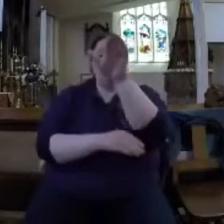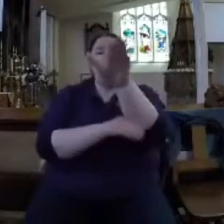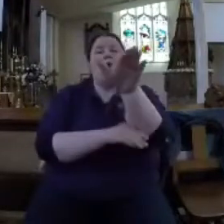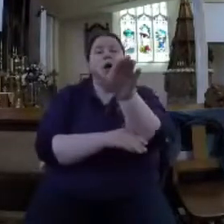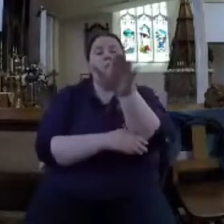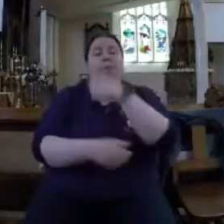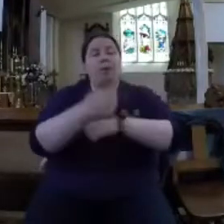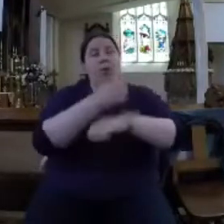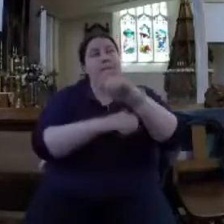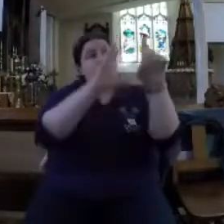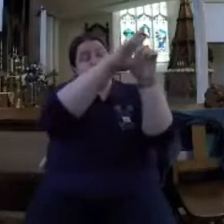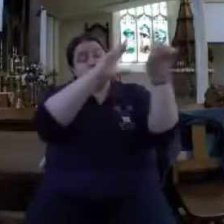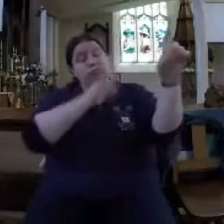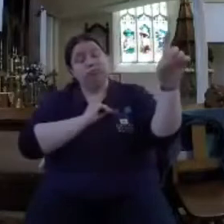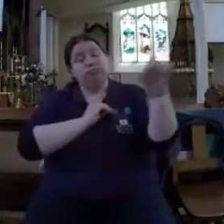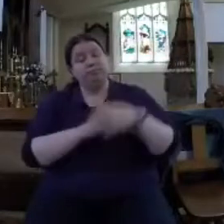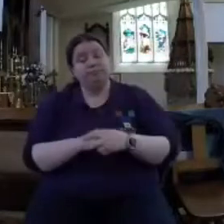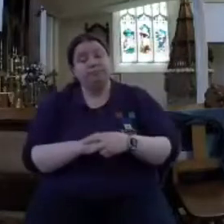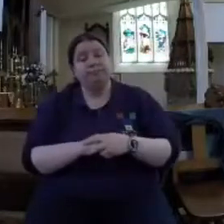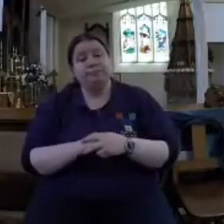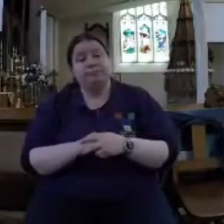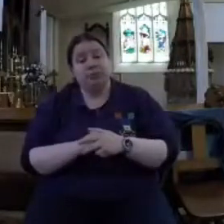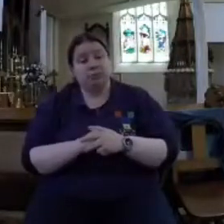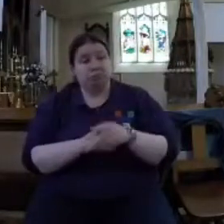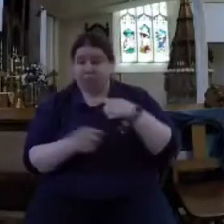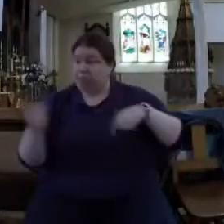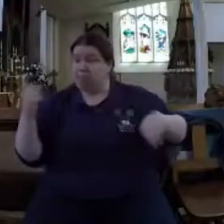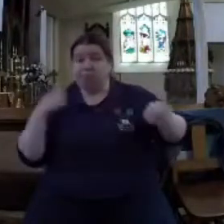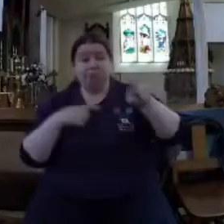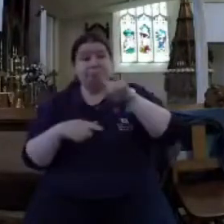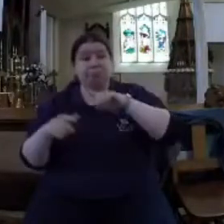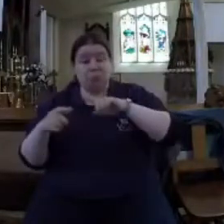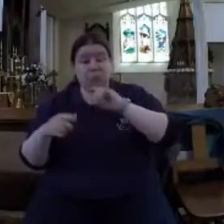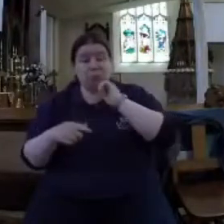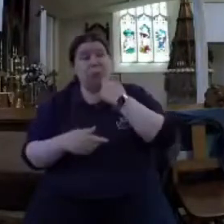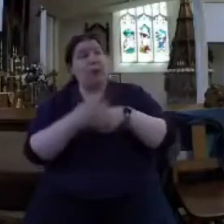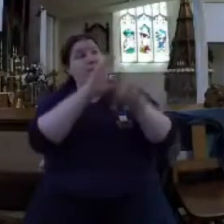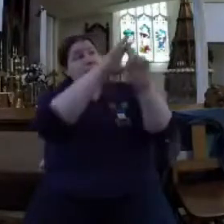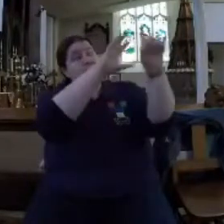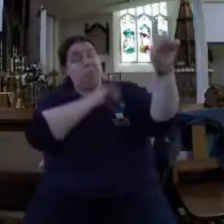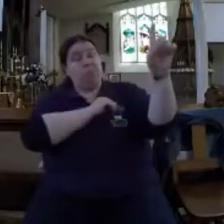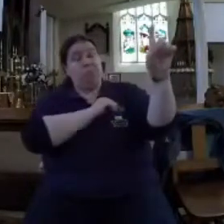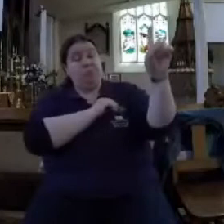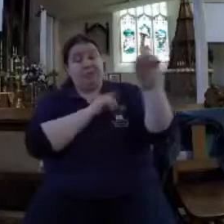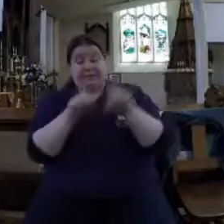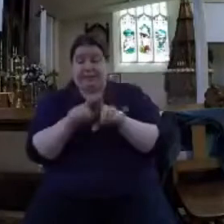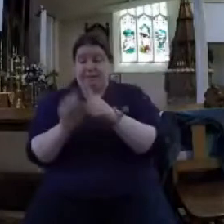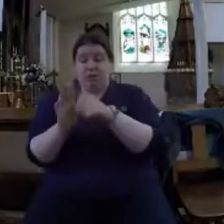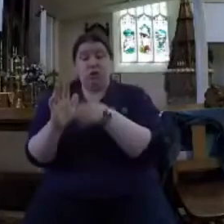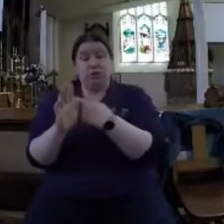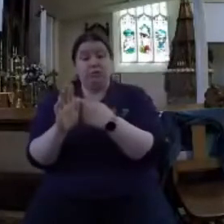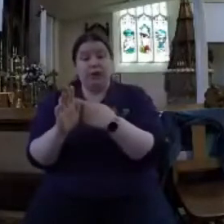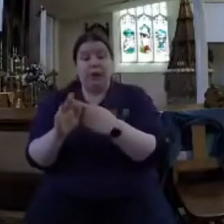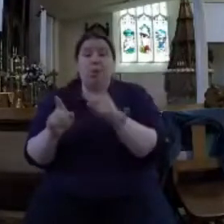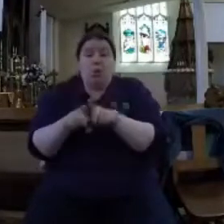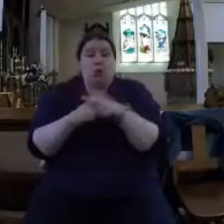image of his Son. He's going to make us like Jesus. That goes for Joseph, and it also